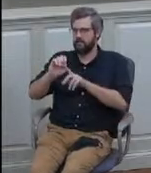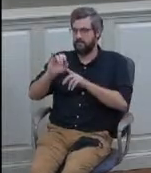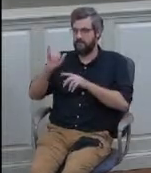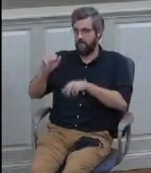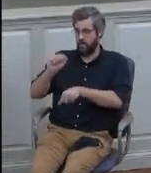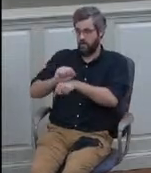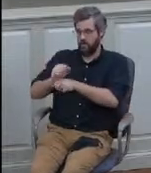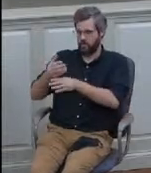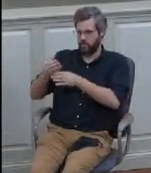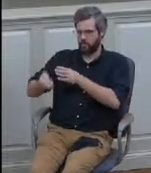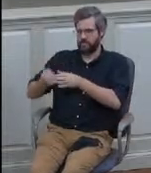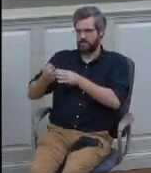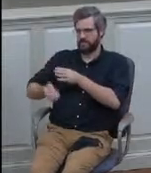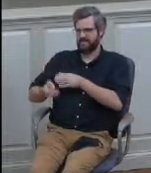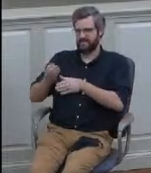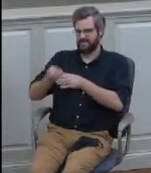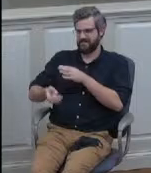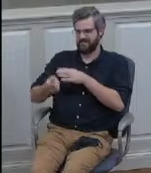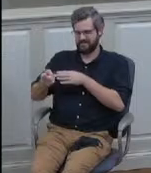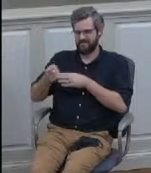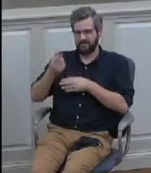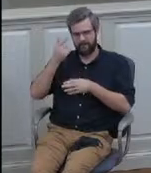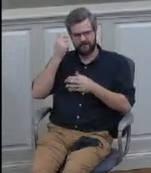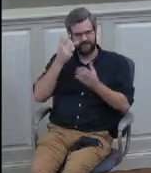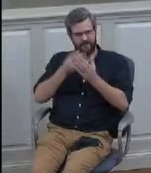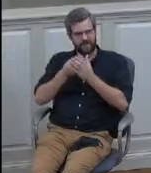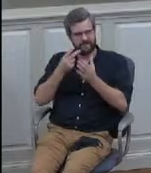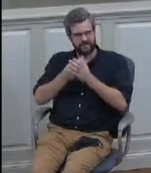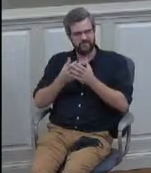especially with the vaccinations happening.